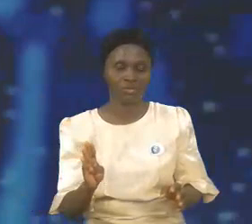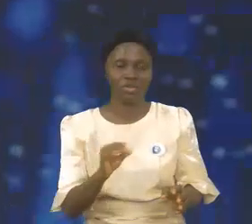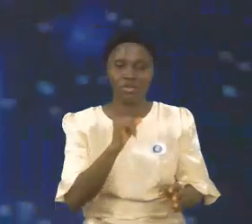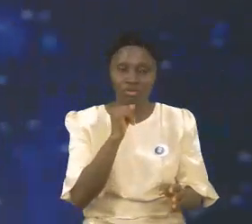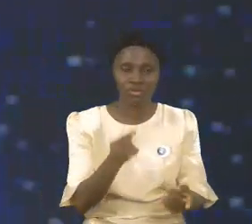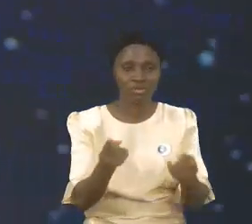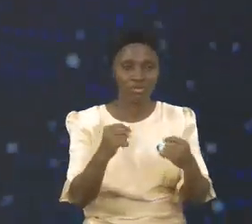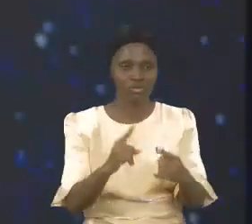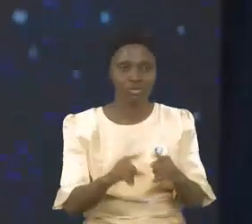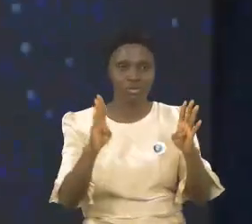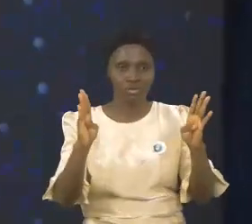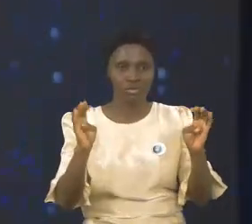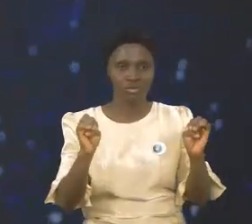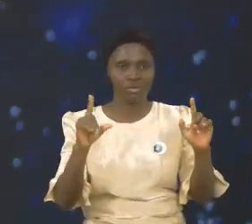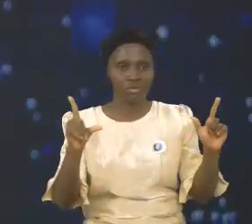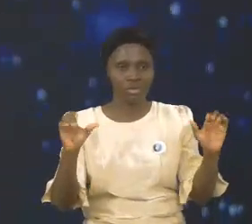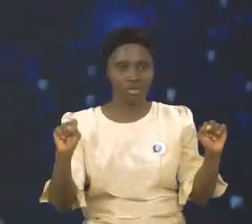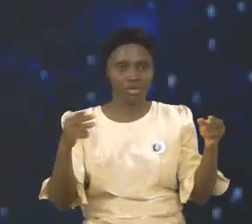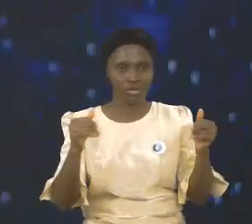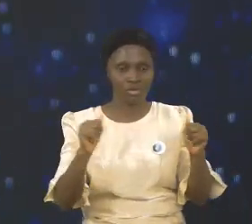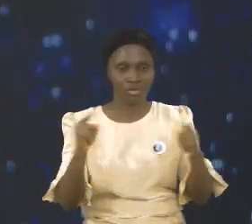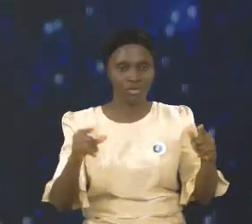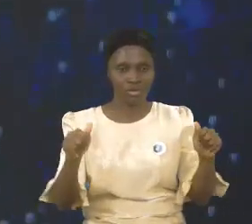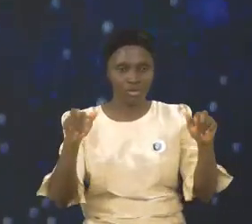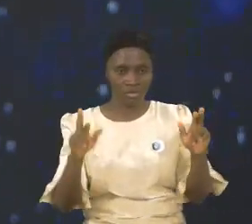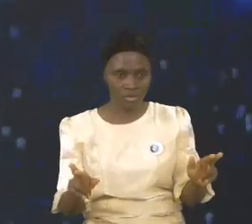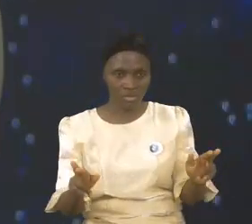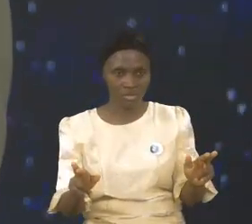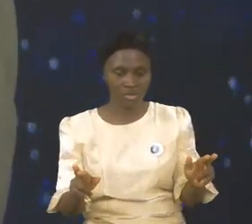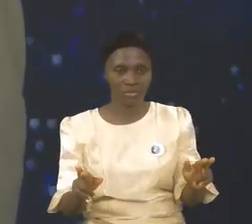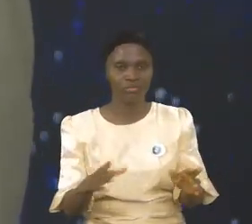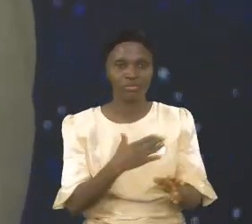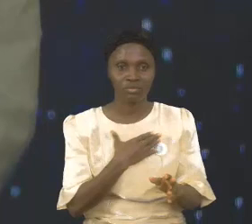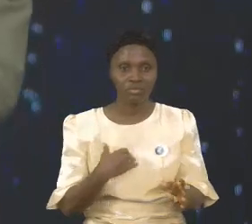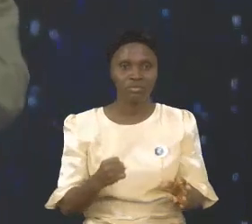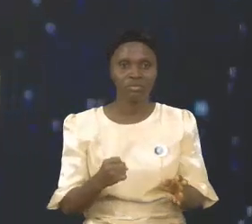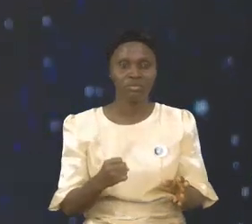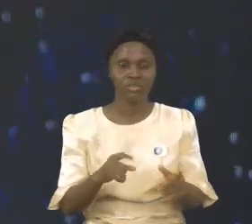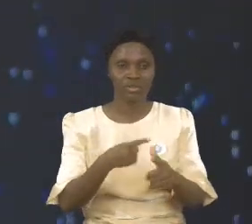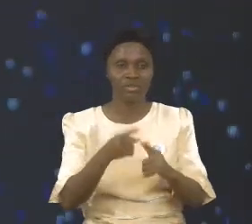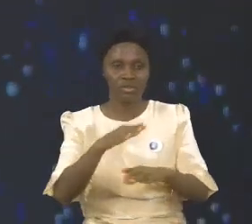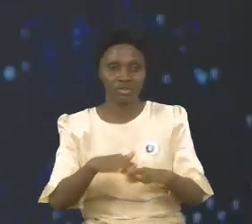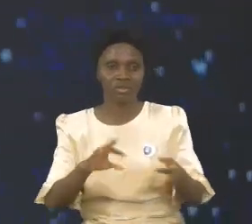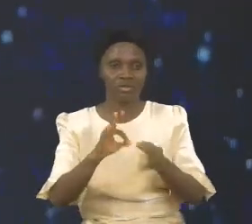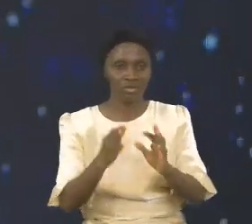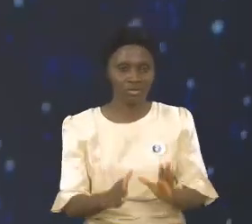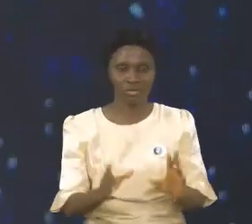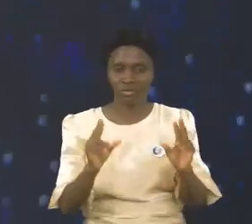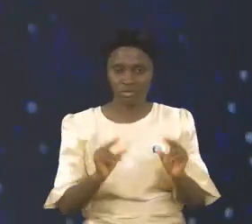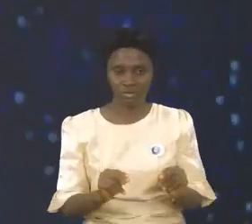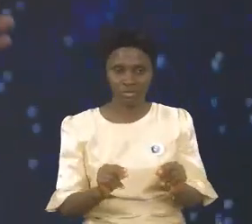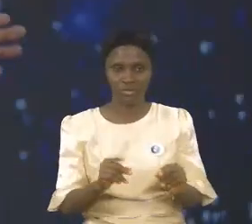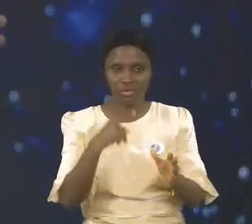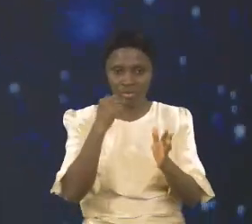to Belshazzar and then he is just called as an interpreter. He said, in the